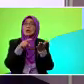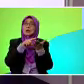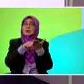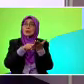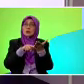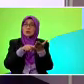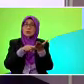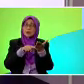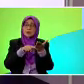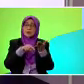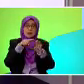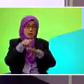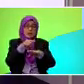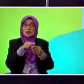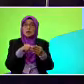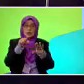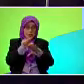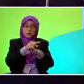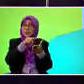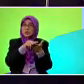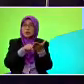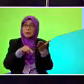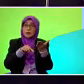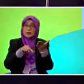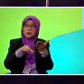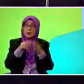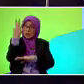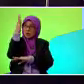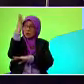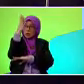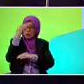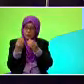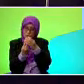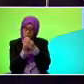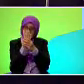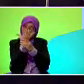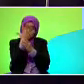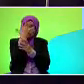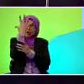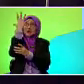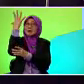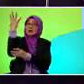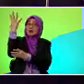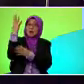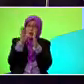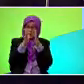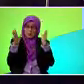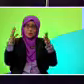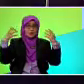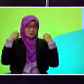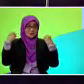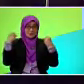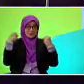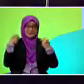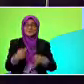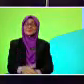to make our plants grow. Even nicer, bigger and stronger. Okay. And last one